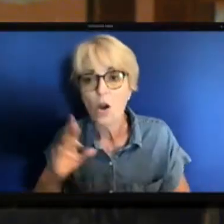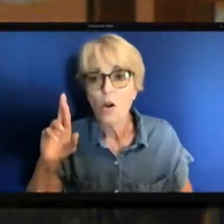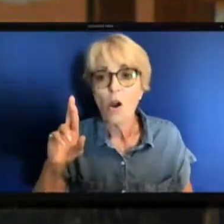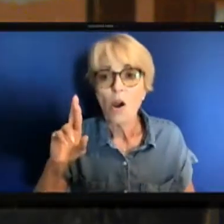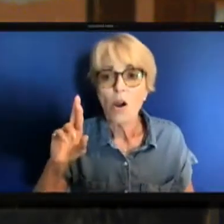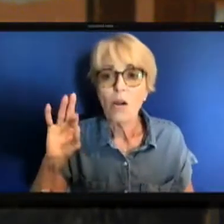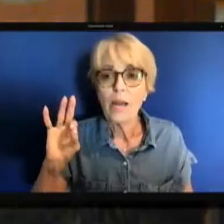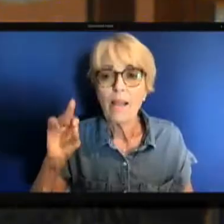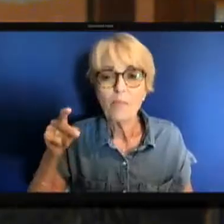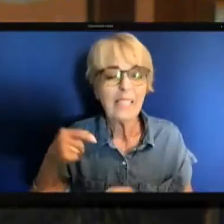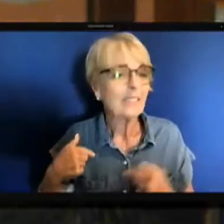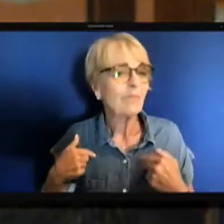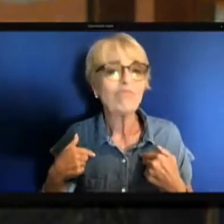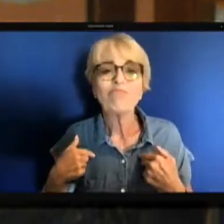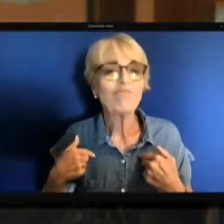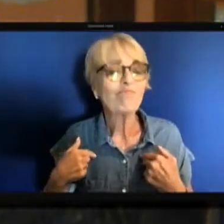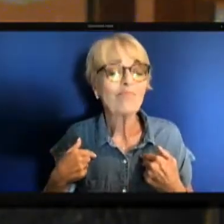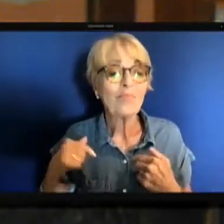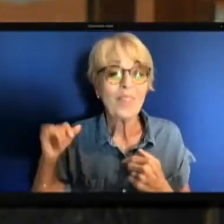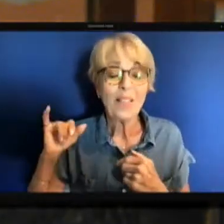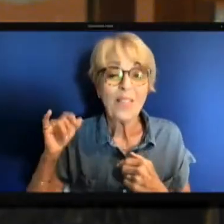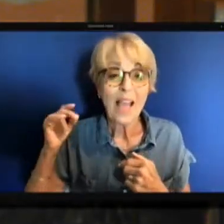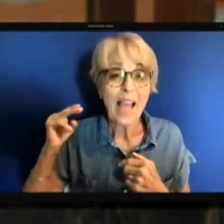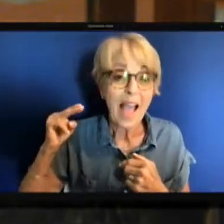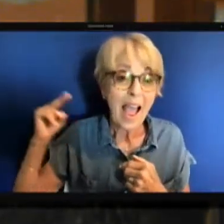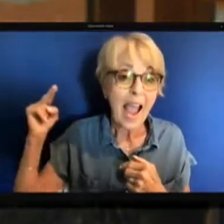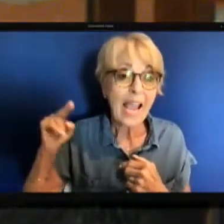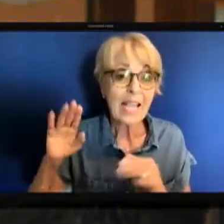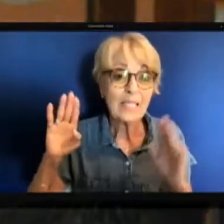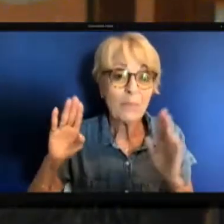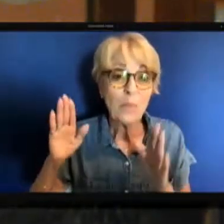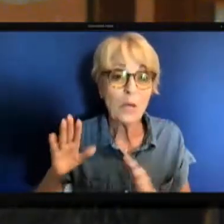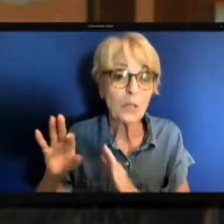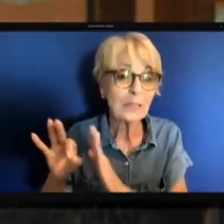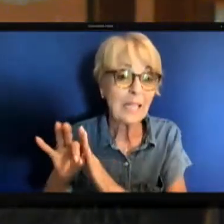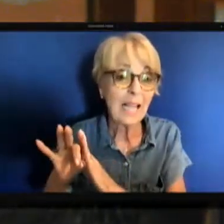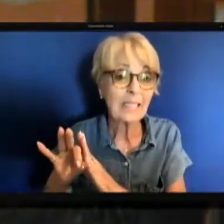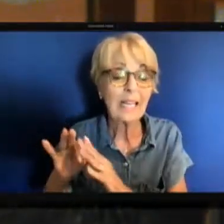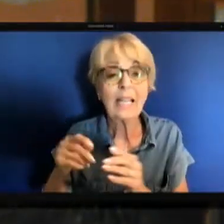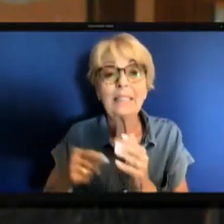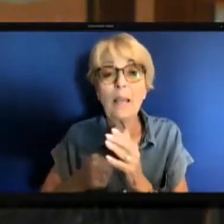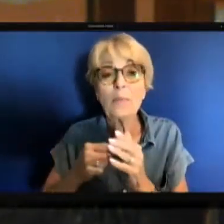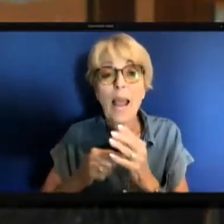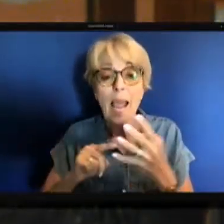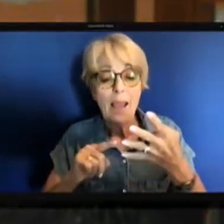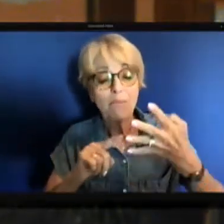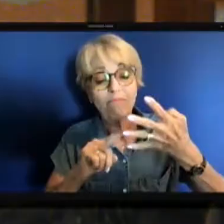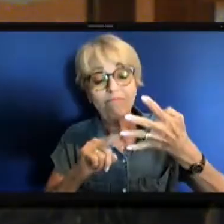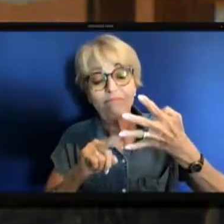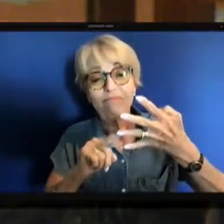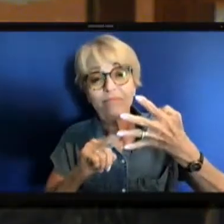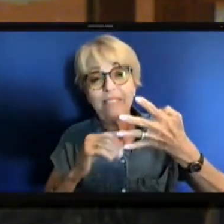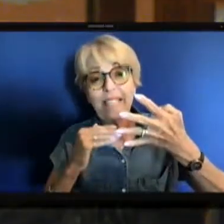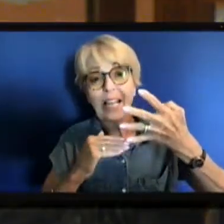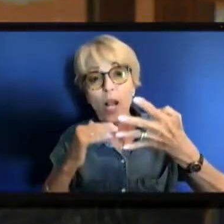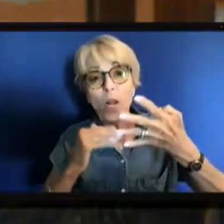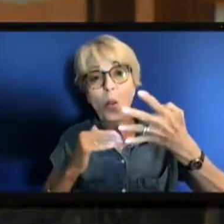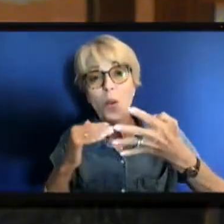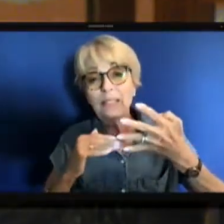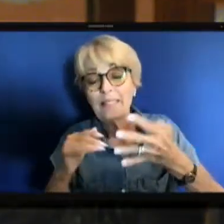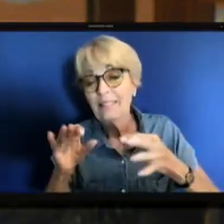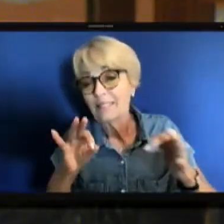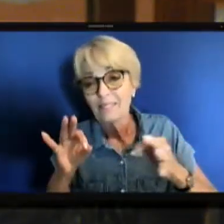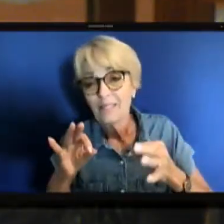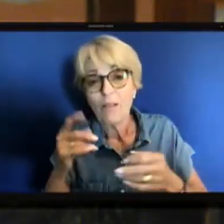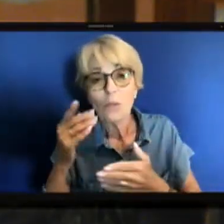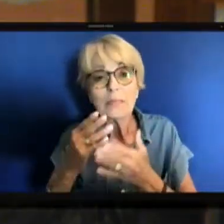I can't think of an instance where the highest bidder has been selected, but sometimes the second lowest bidder is selected because of something else about their proposal, for example. Got it. But in